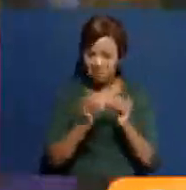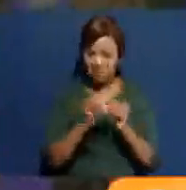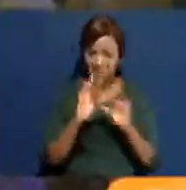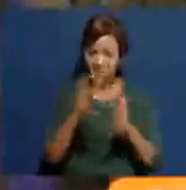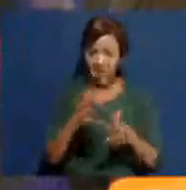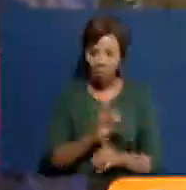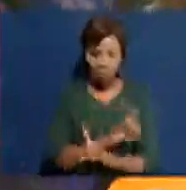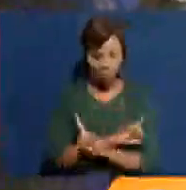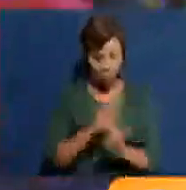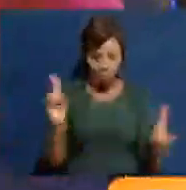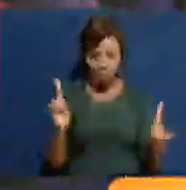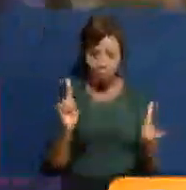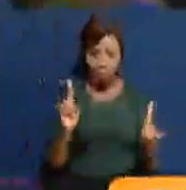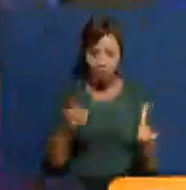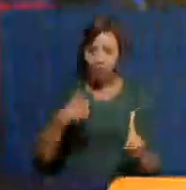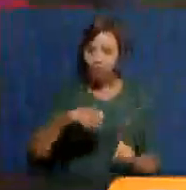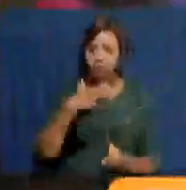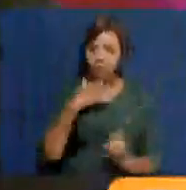KICC.